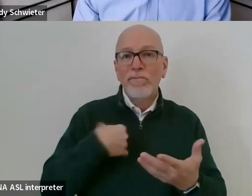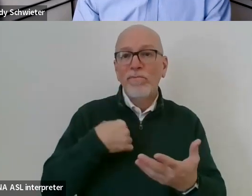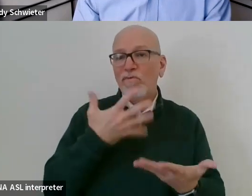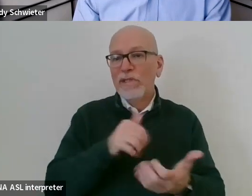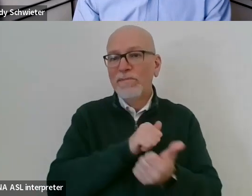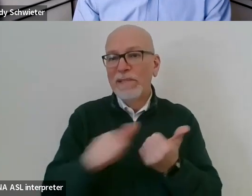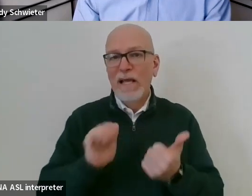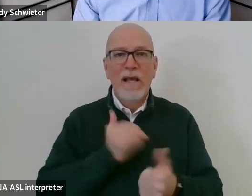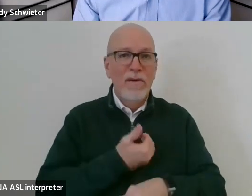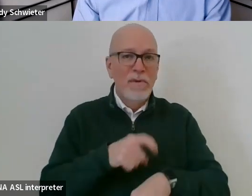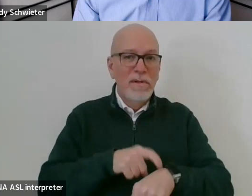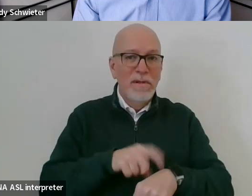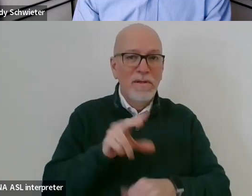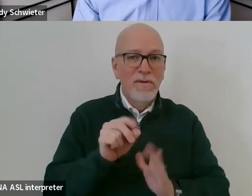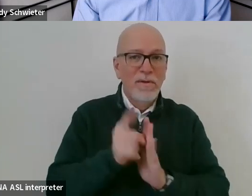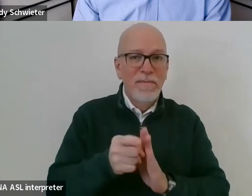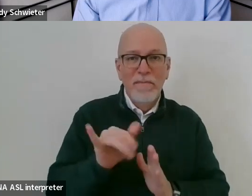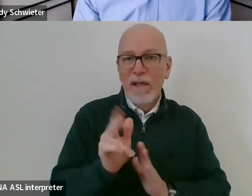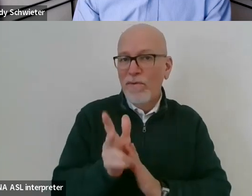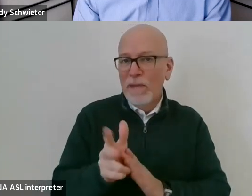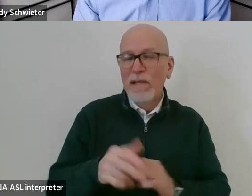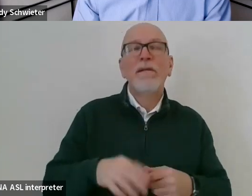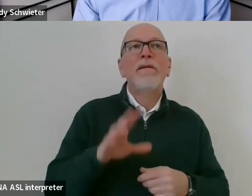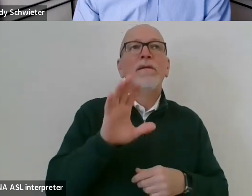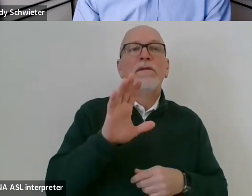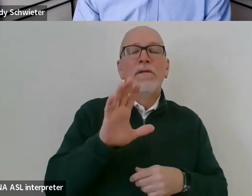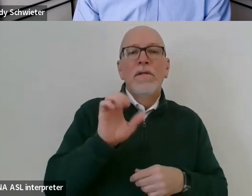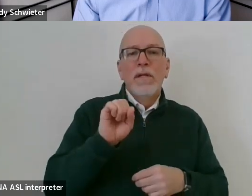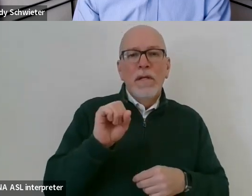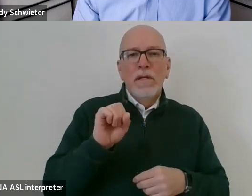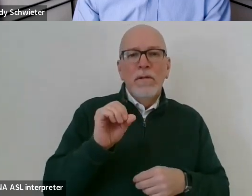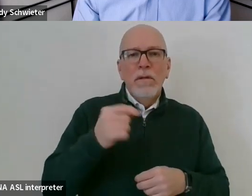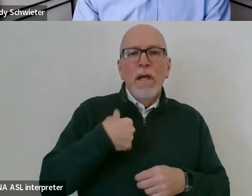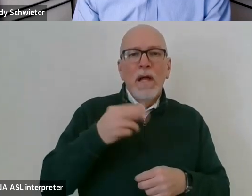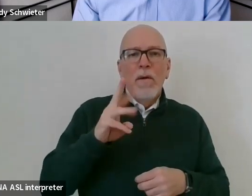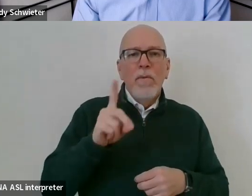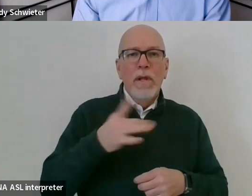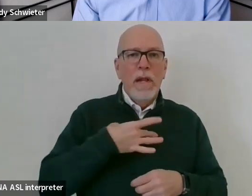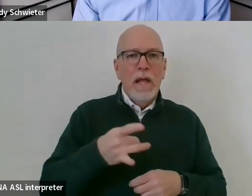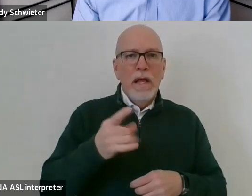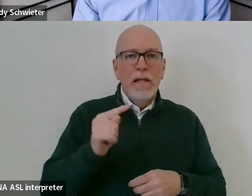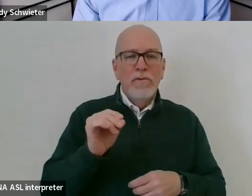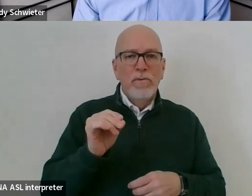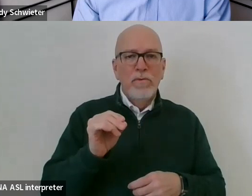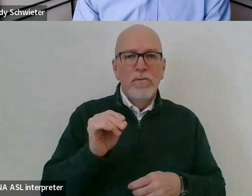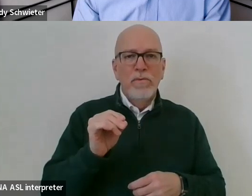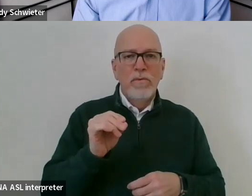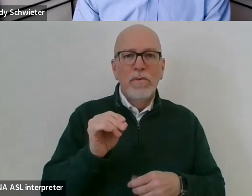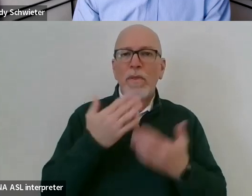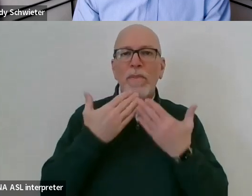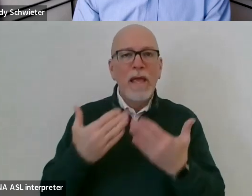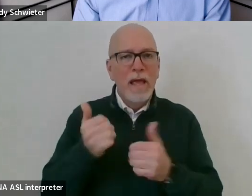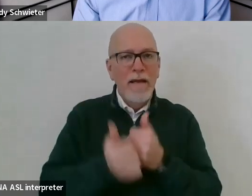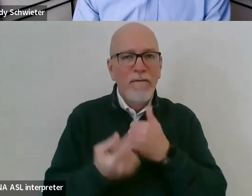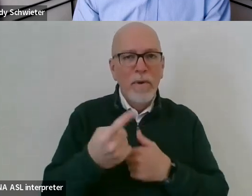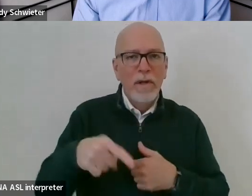run over our 30 minutes by 3 minutes. And I would like to at least thank everybody